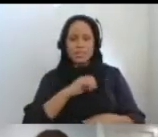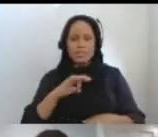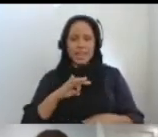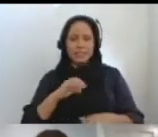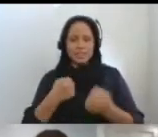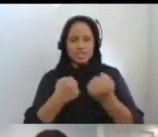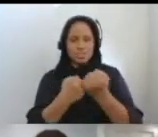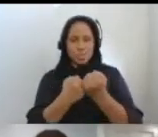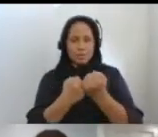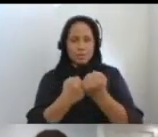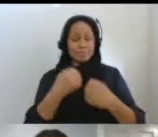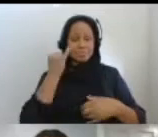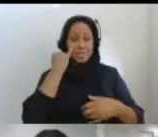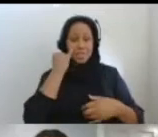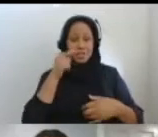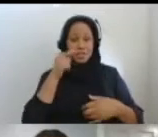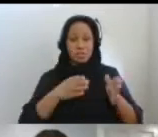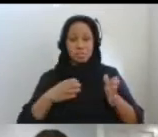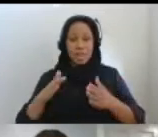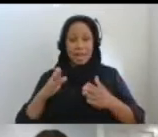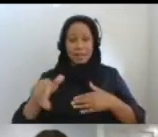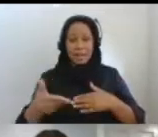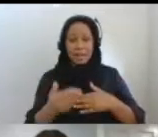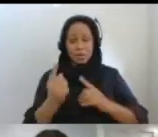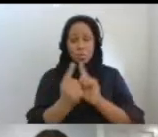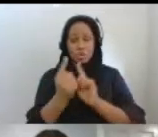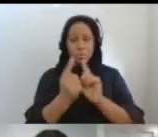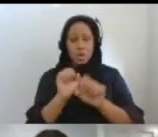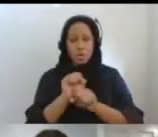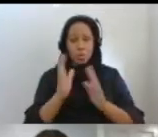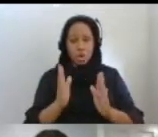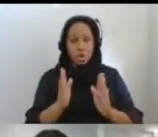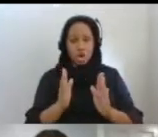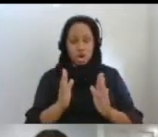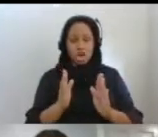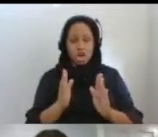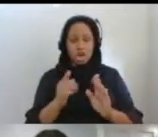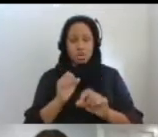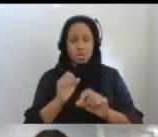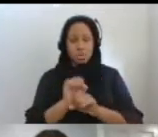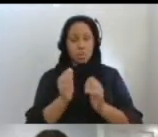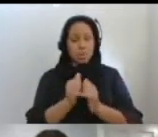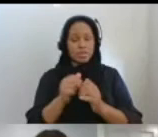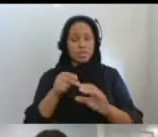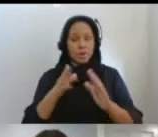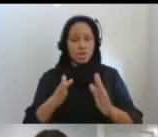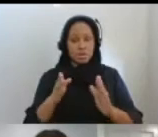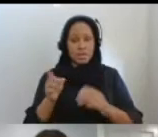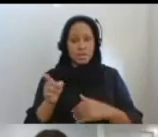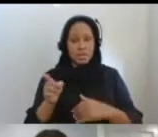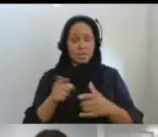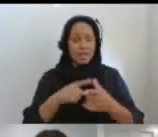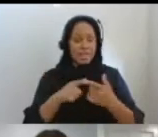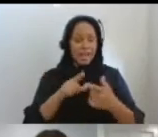hiring a one-to-one worker to work with the participant, then the FI is going to run the background